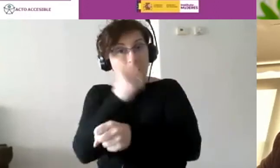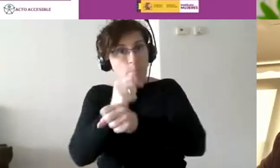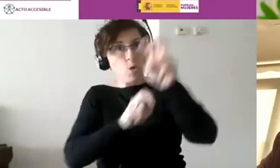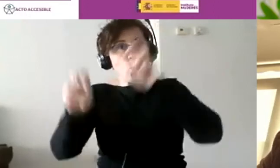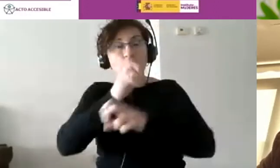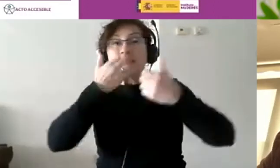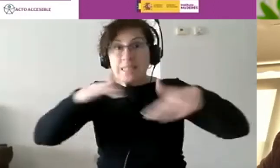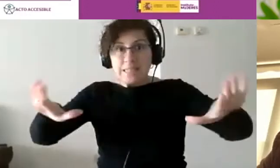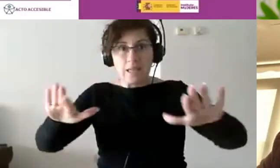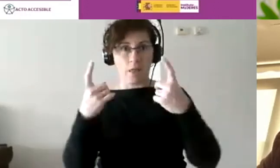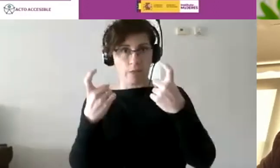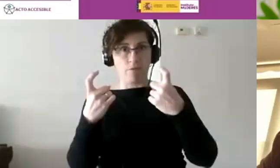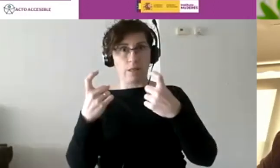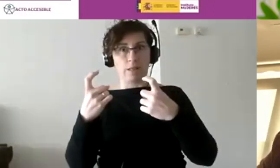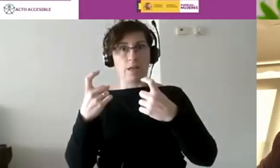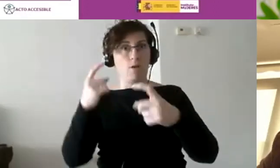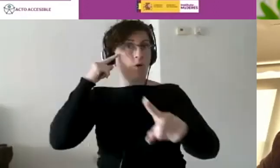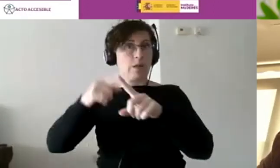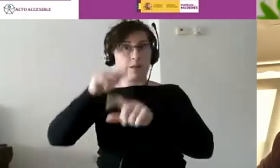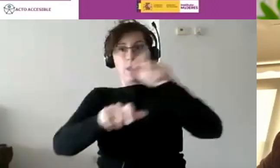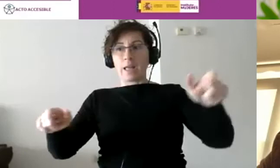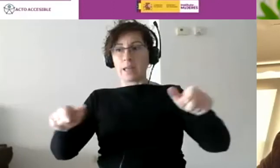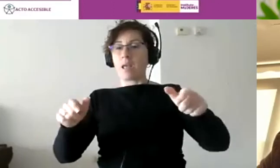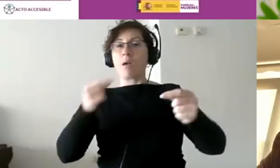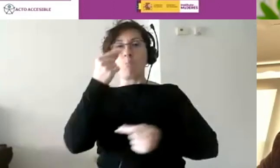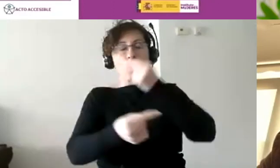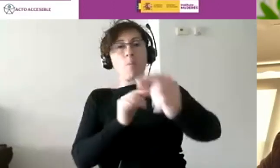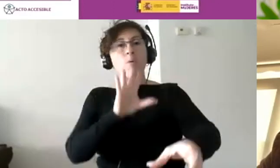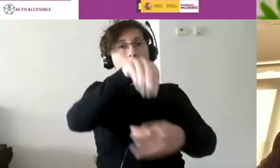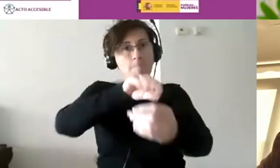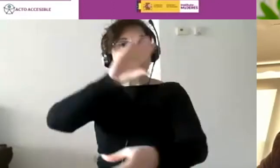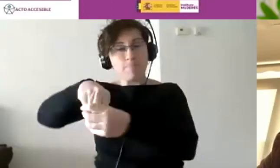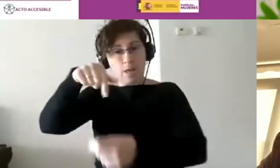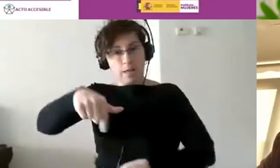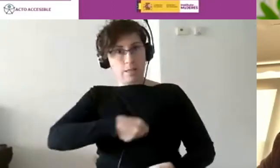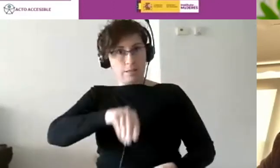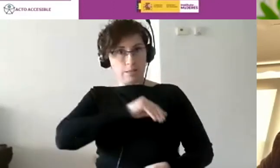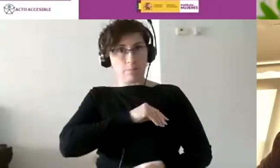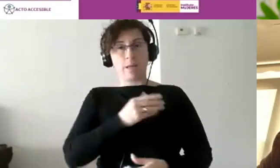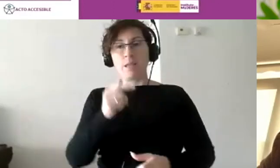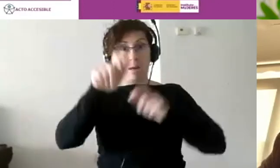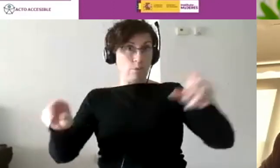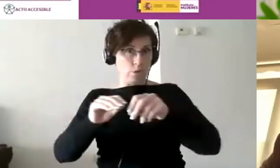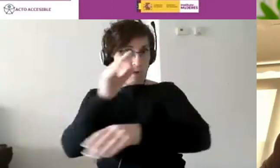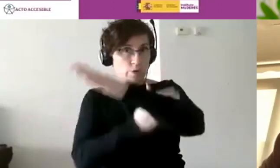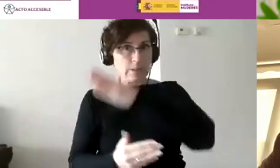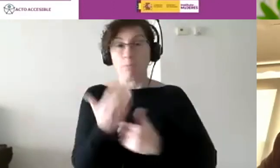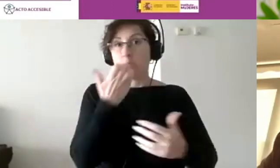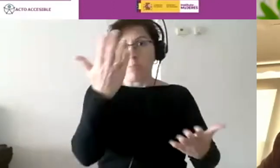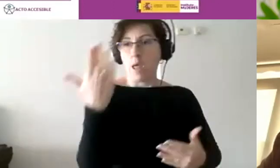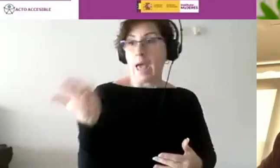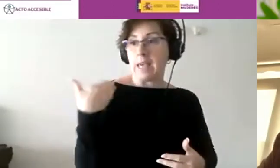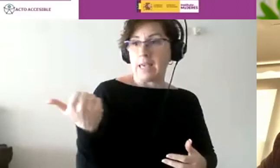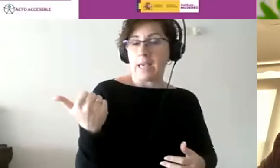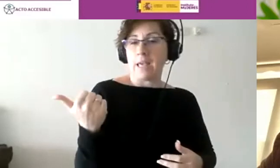We're also going to assist them in the looking for work and employment so that they start